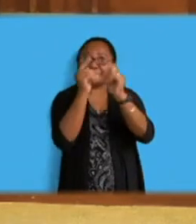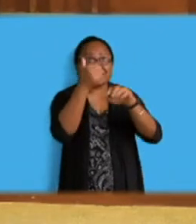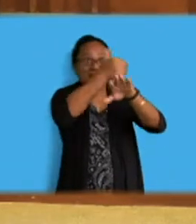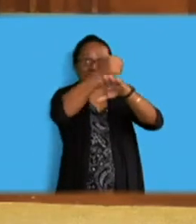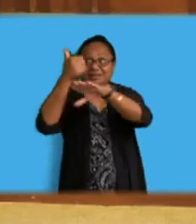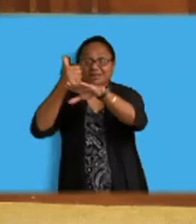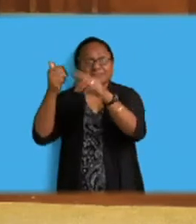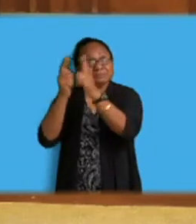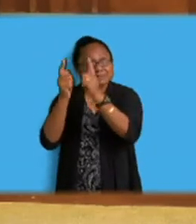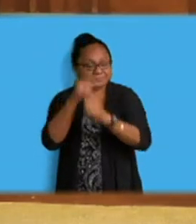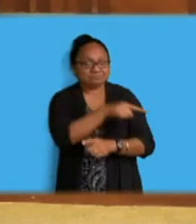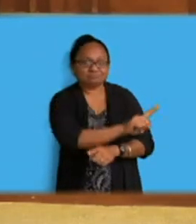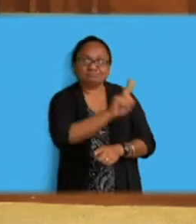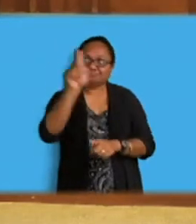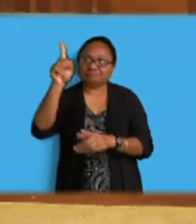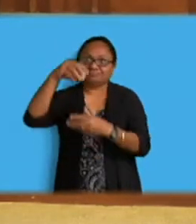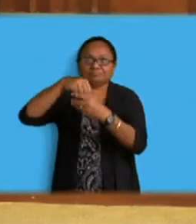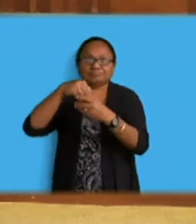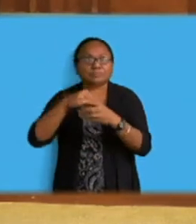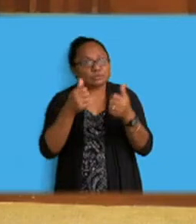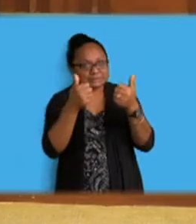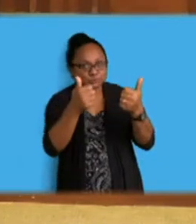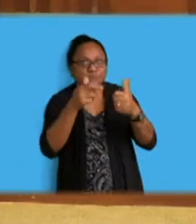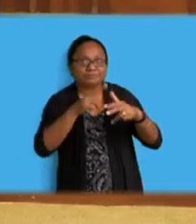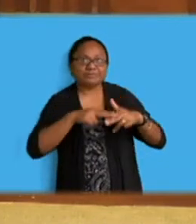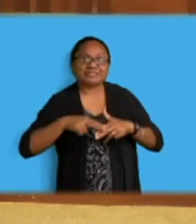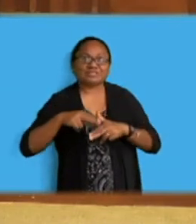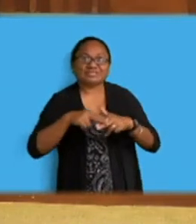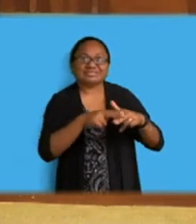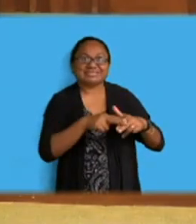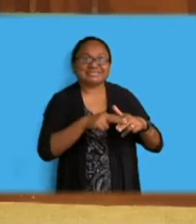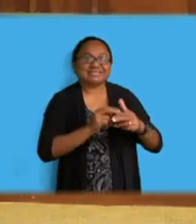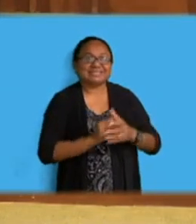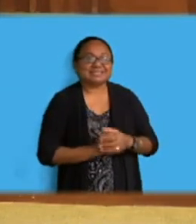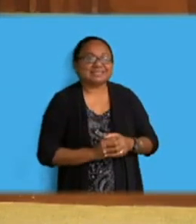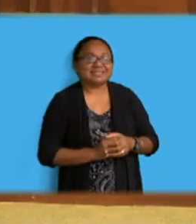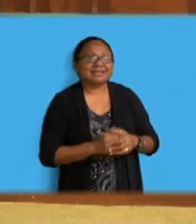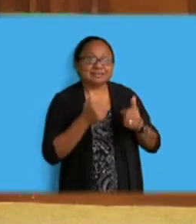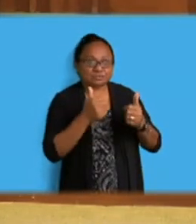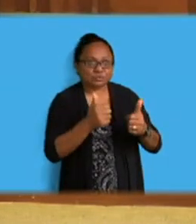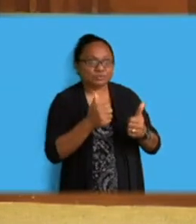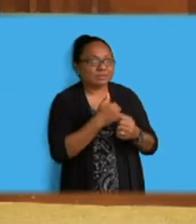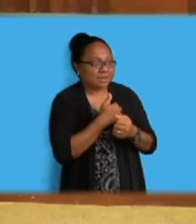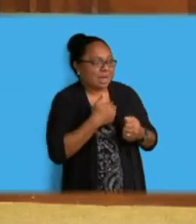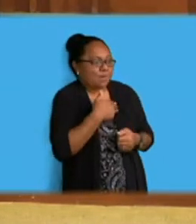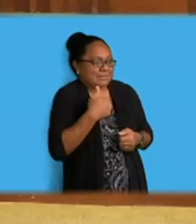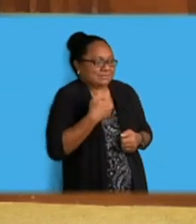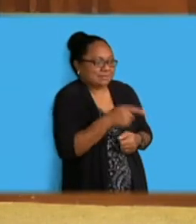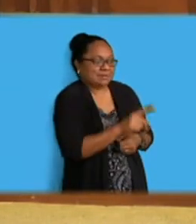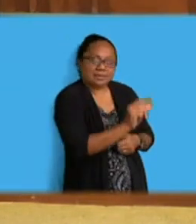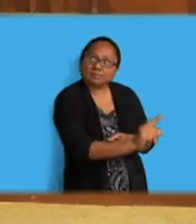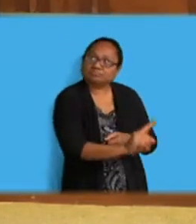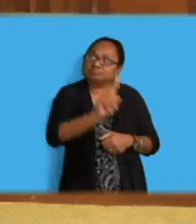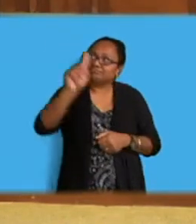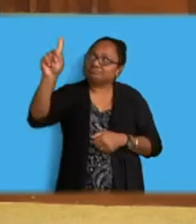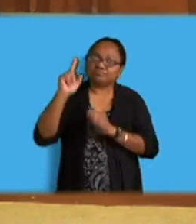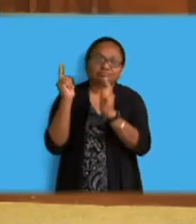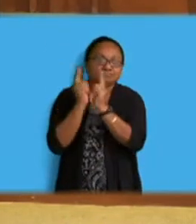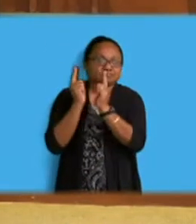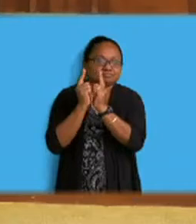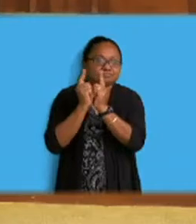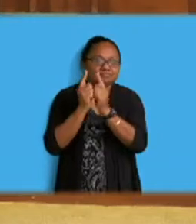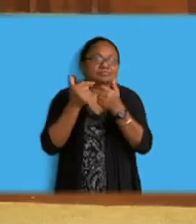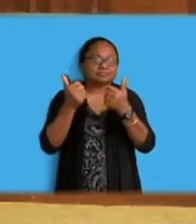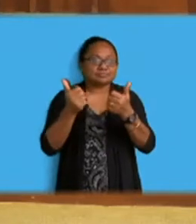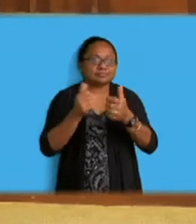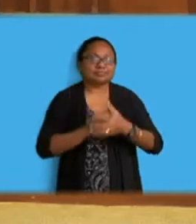think those are positive things for Fiji, for our Minister to be able to participate in those meetings and contribute